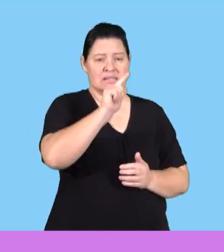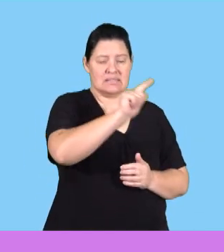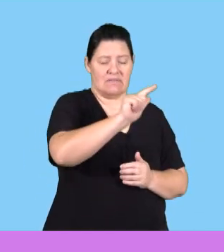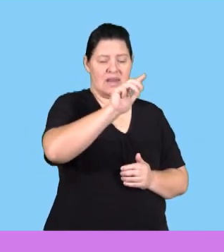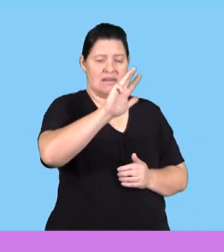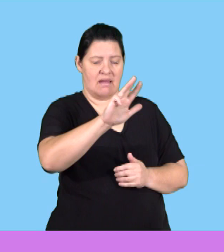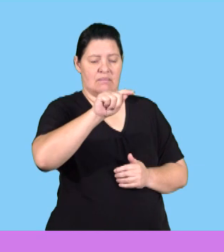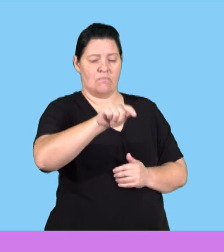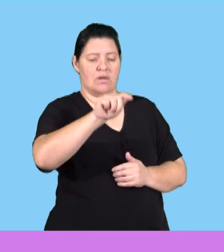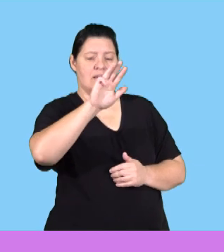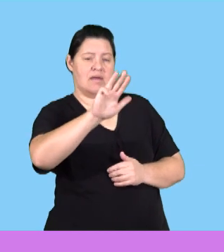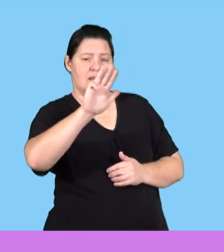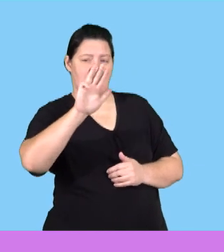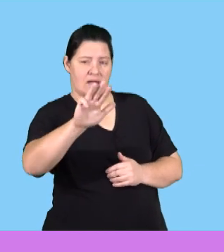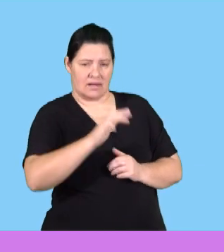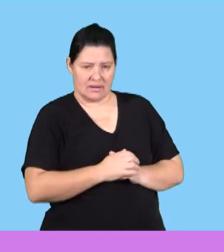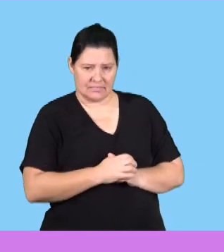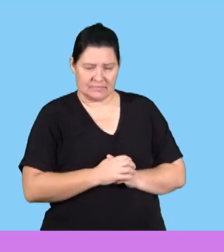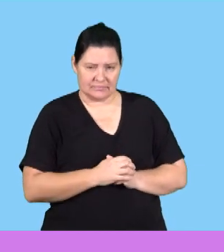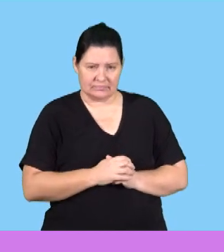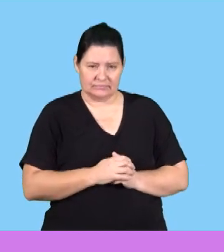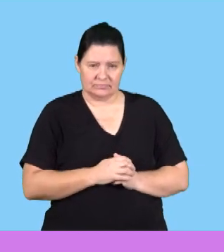And then we divide this by